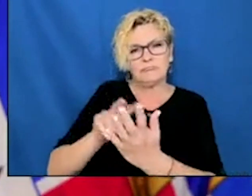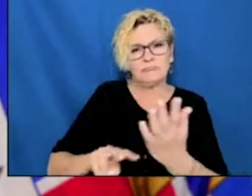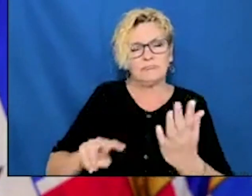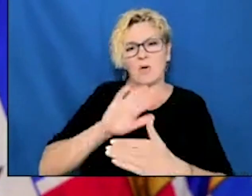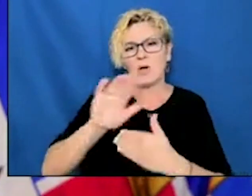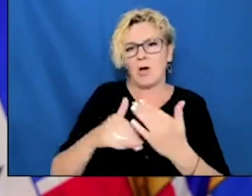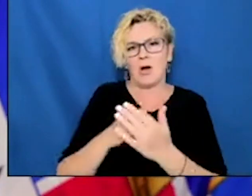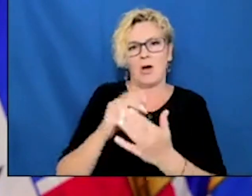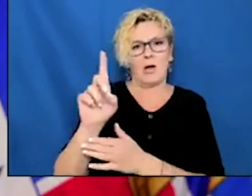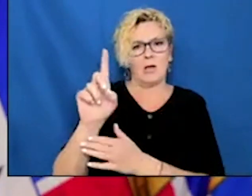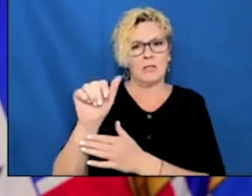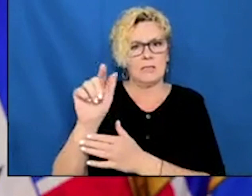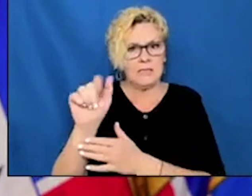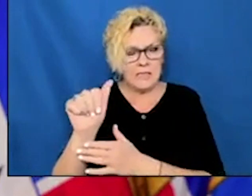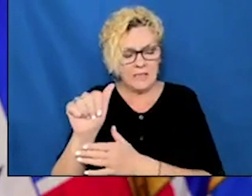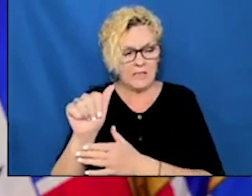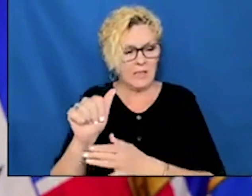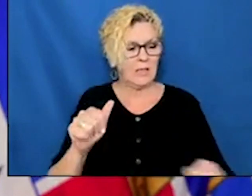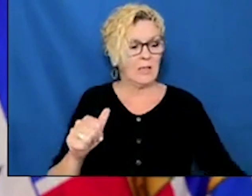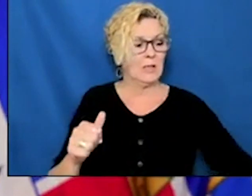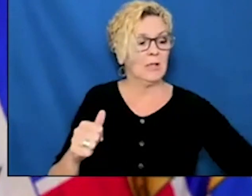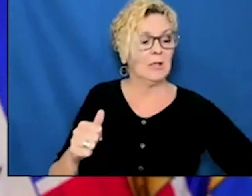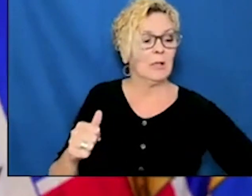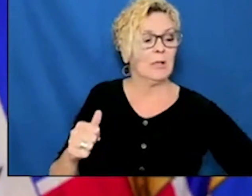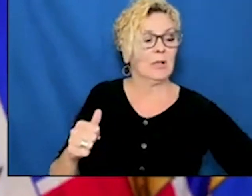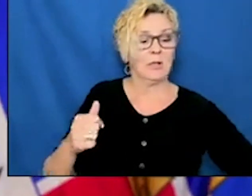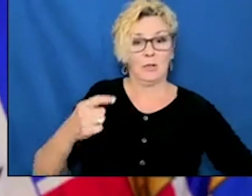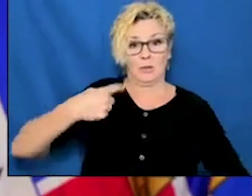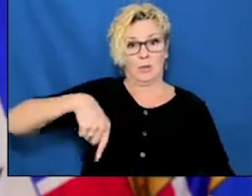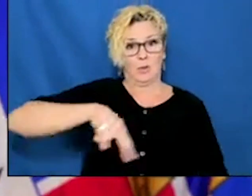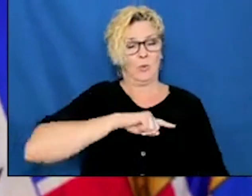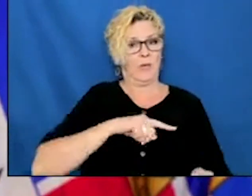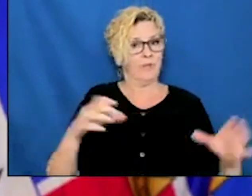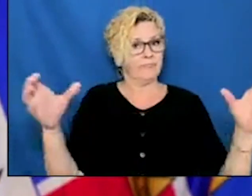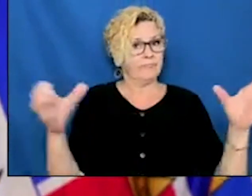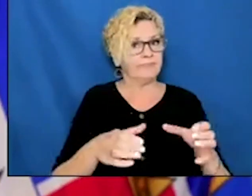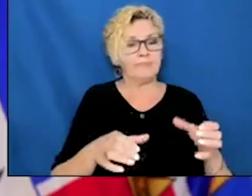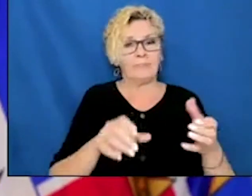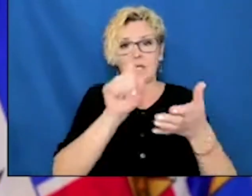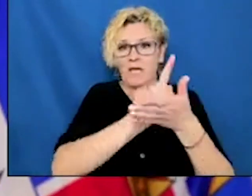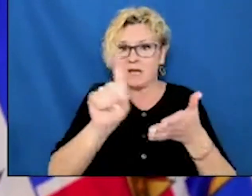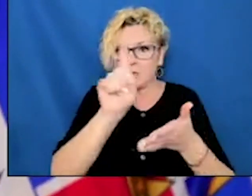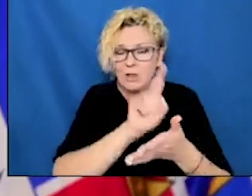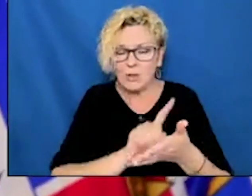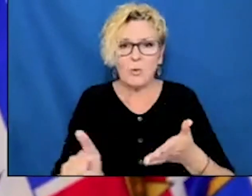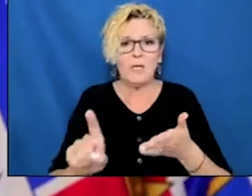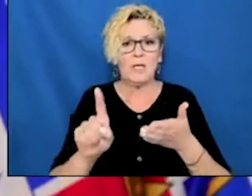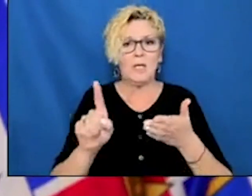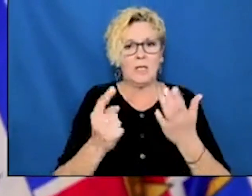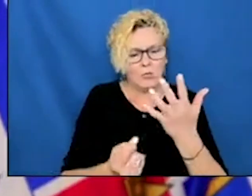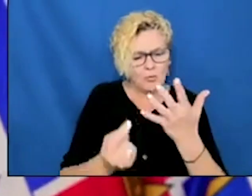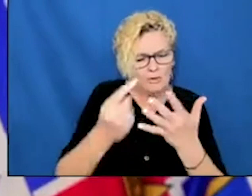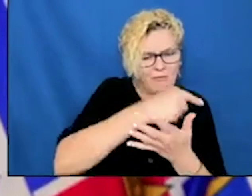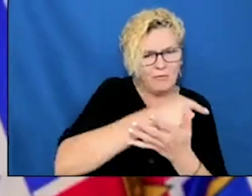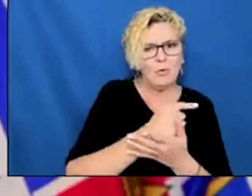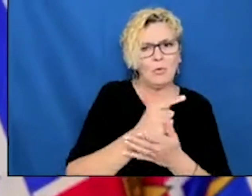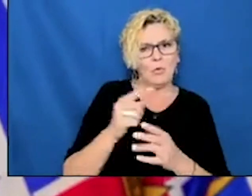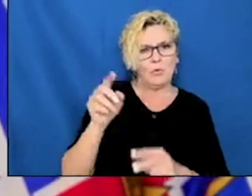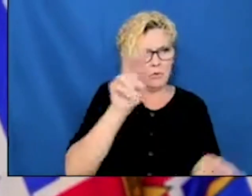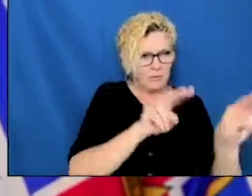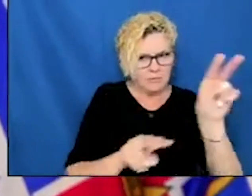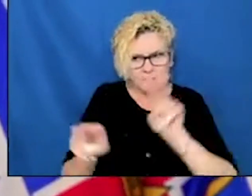meetings weekly where we review all of the different types of data that we have coming in from our public health surveillance